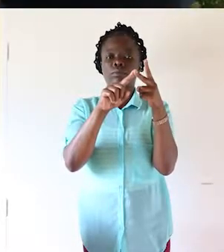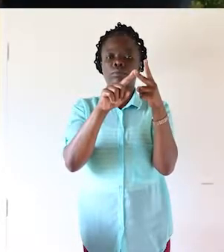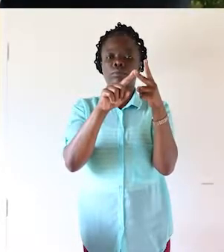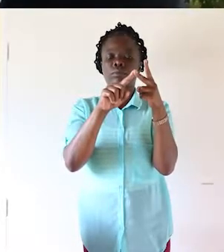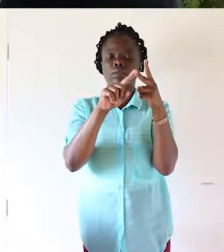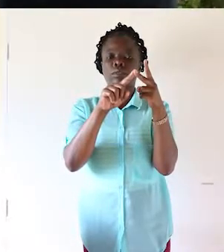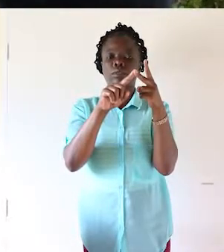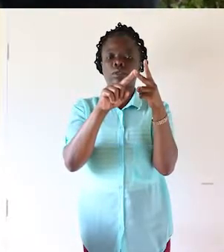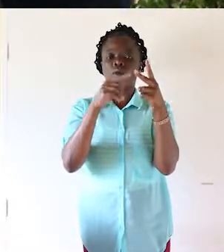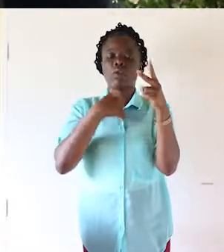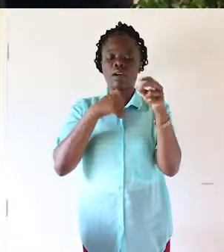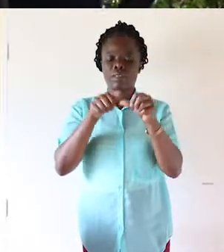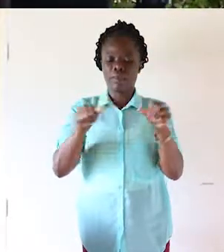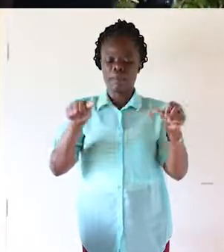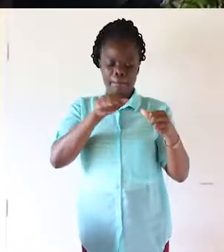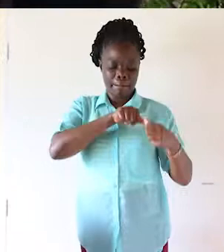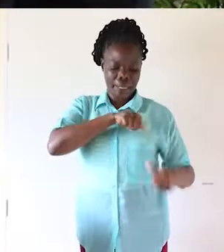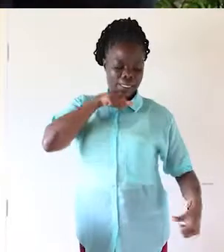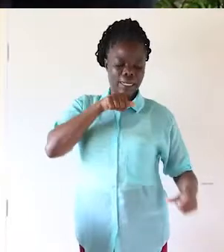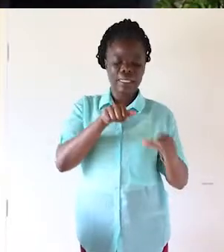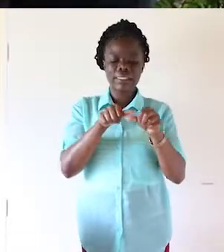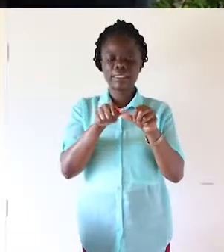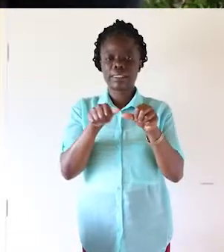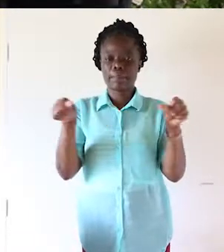down. Number 2, we have the measuring tape.